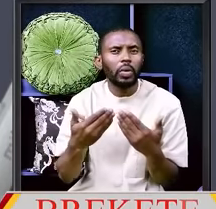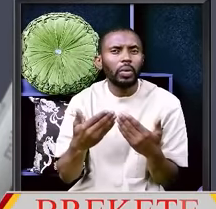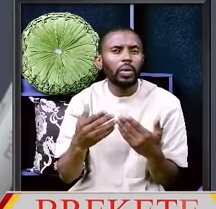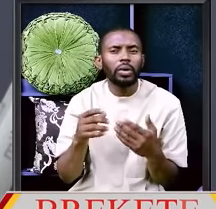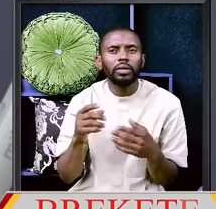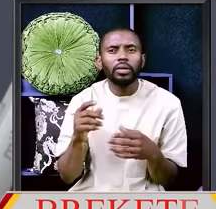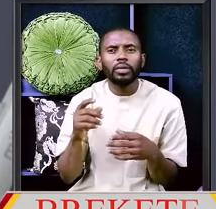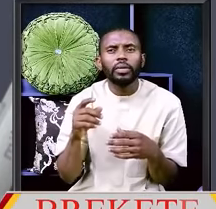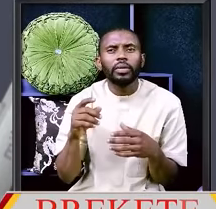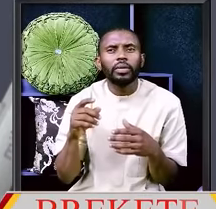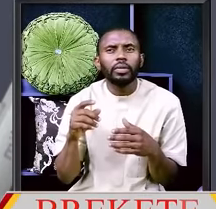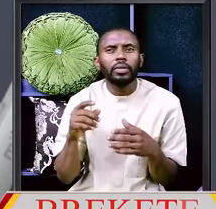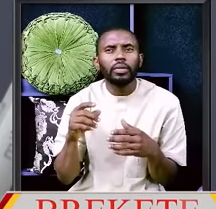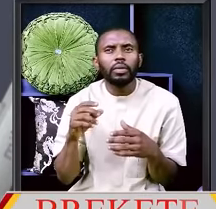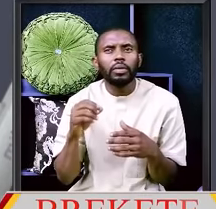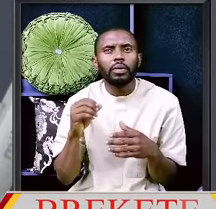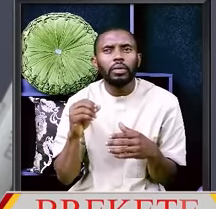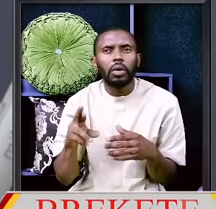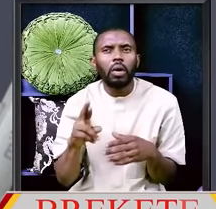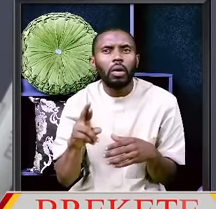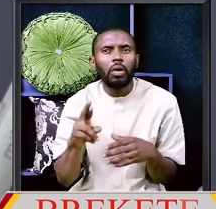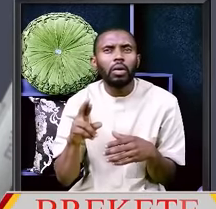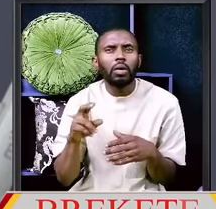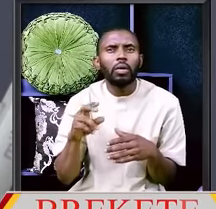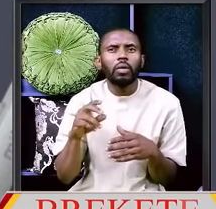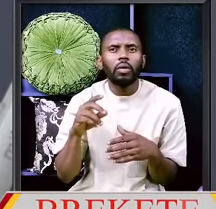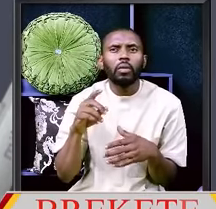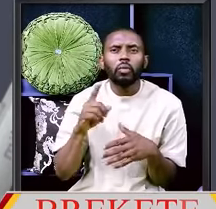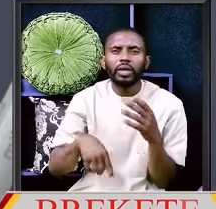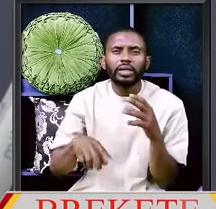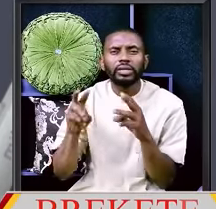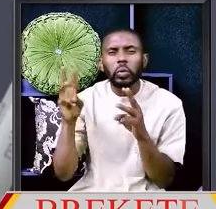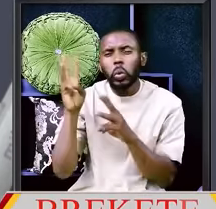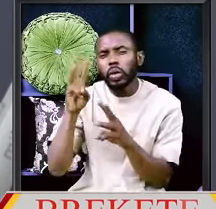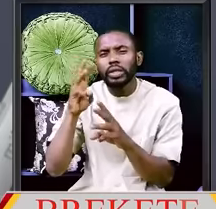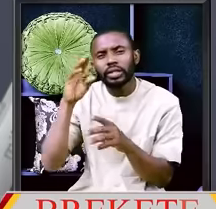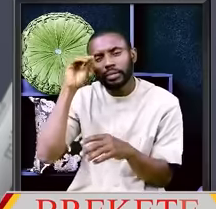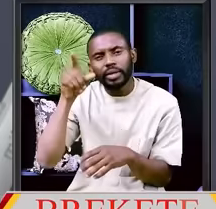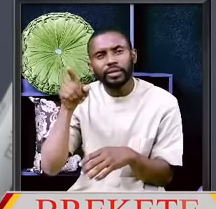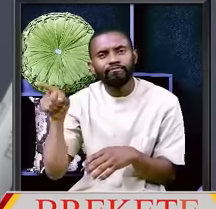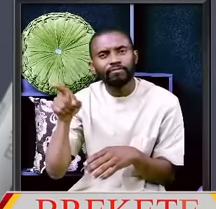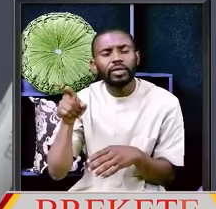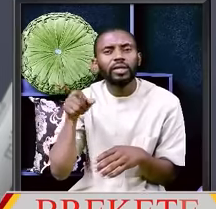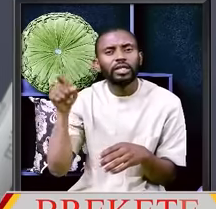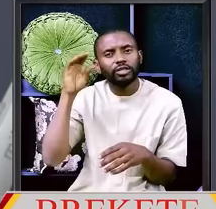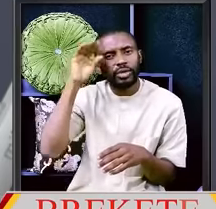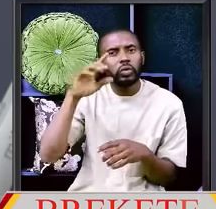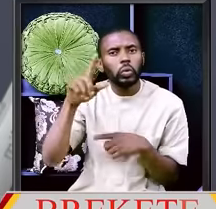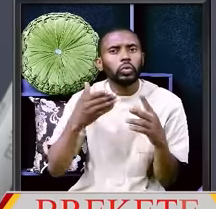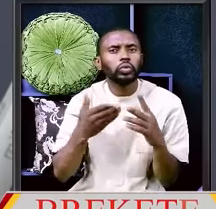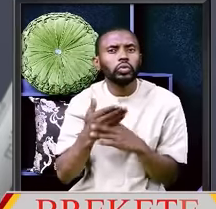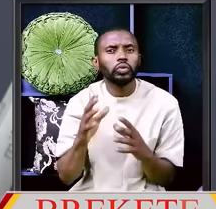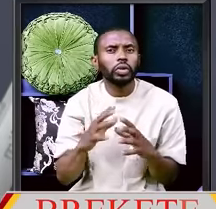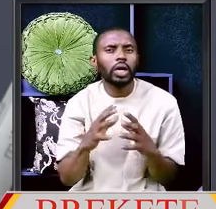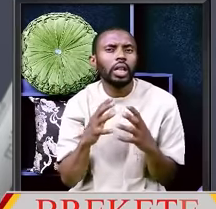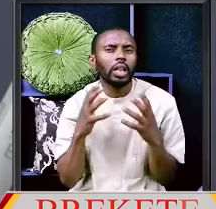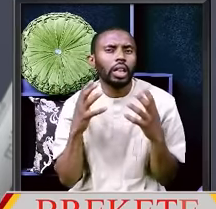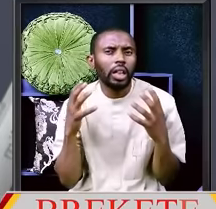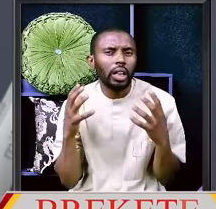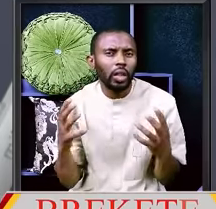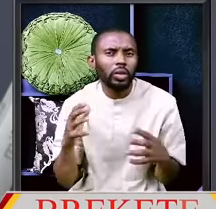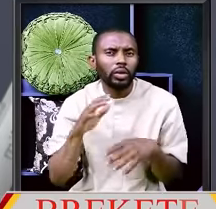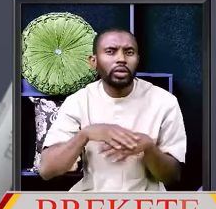where where he pinches him in his shoes. This man has gone through a lot on social